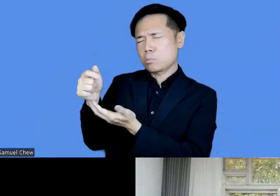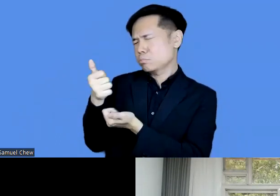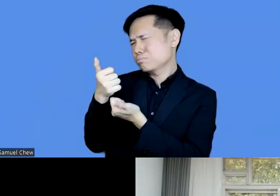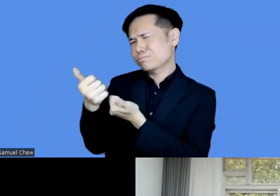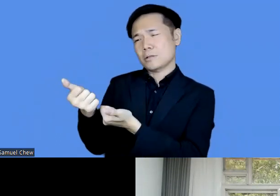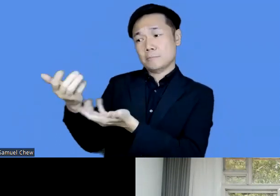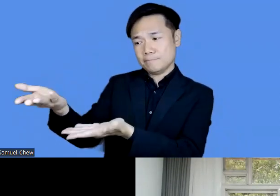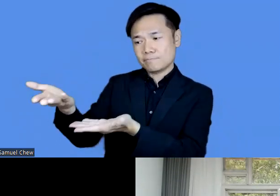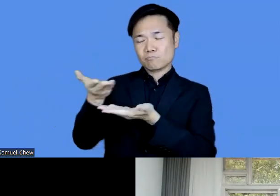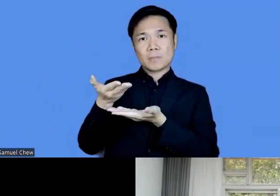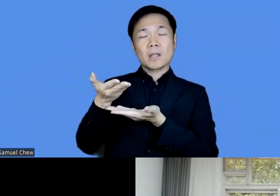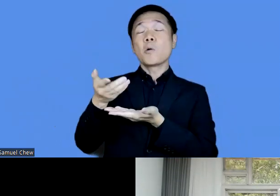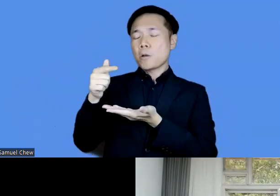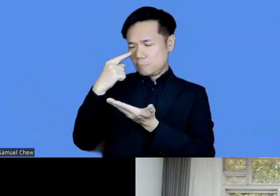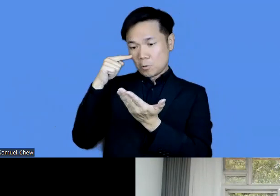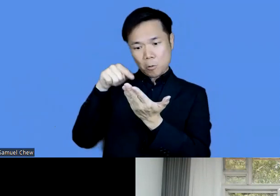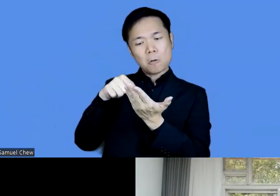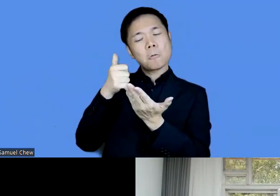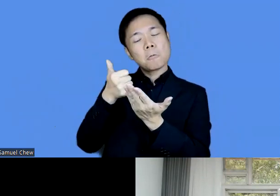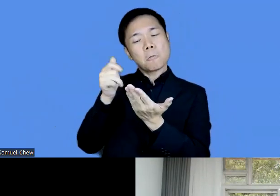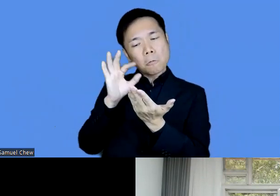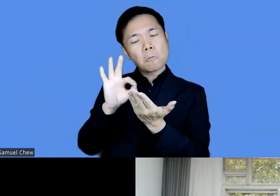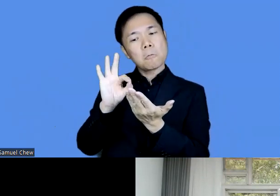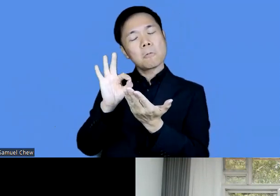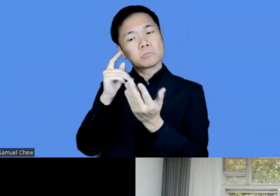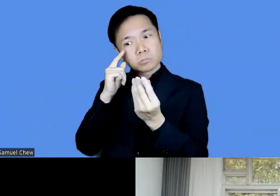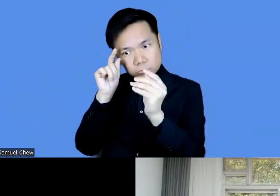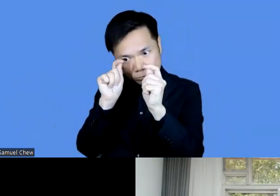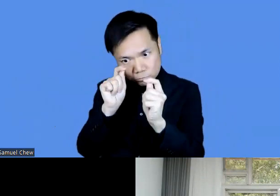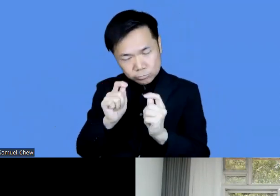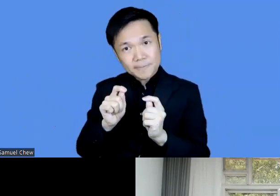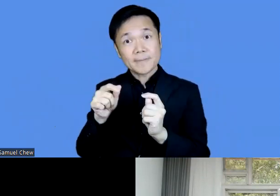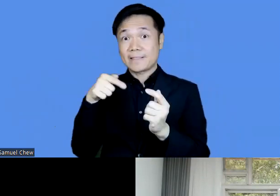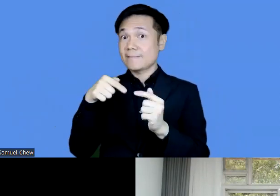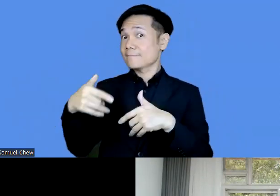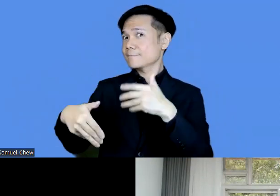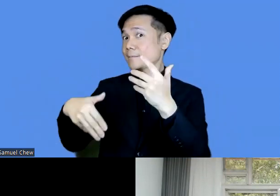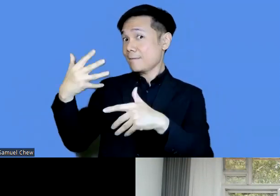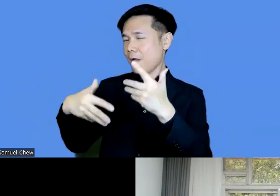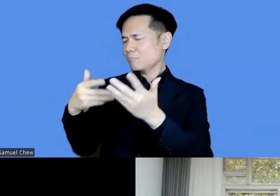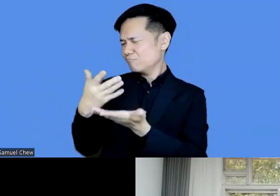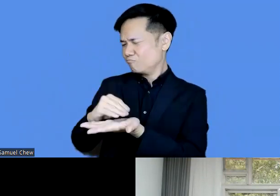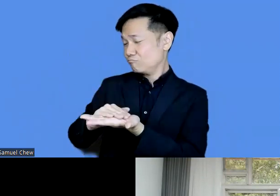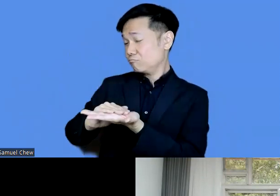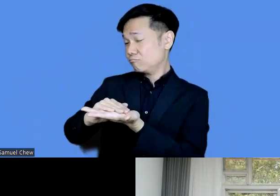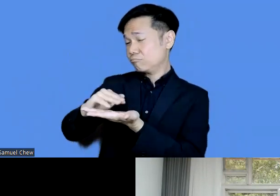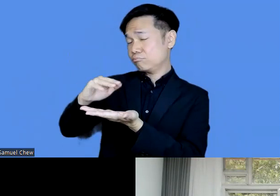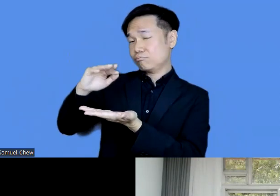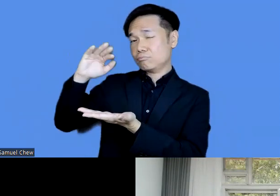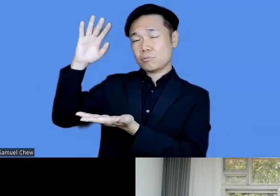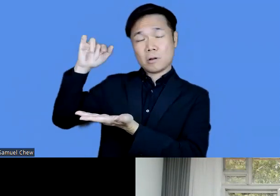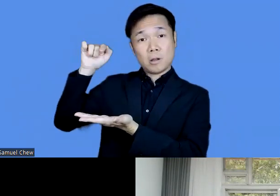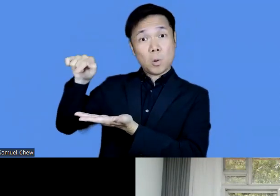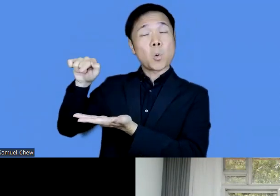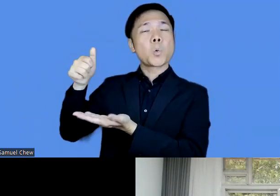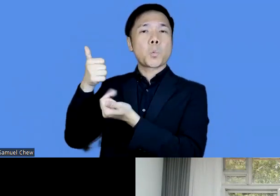something that we cannot miss. So the opportunity that the data agenda has by including